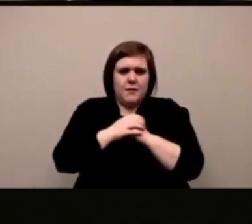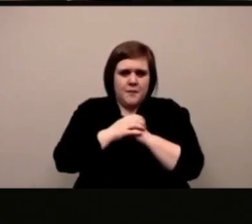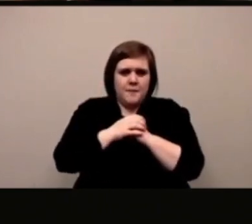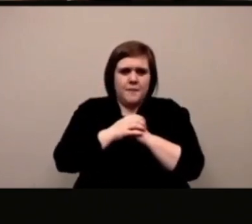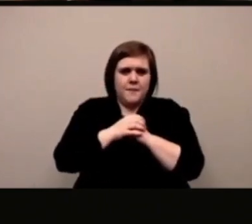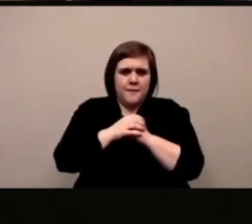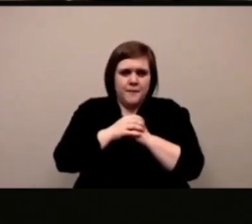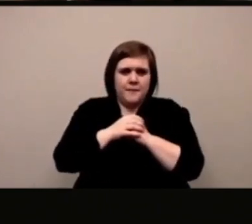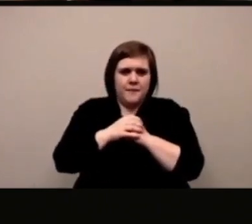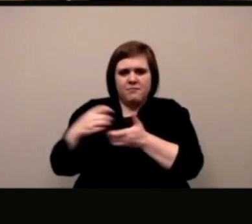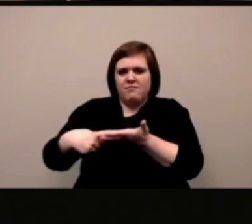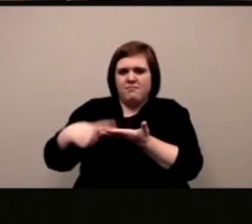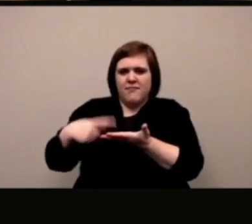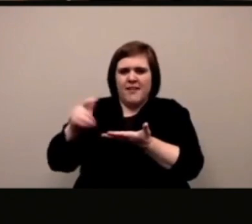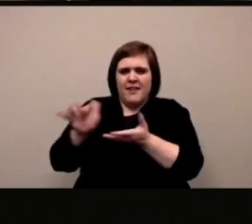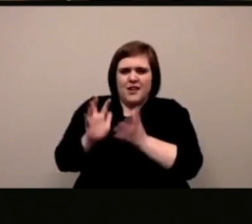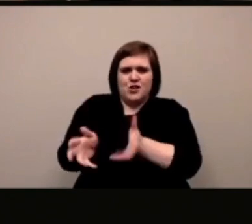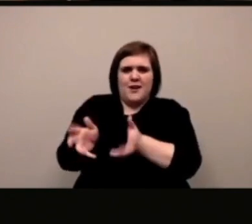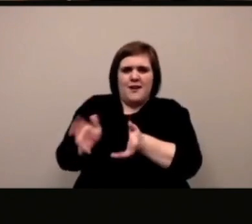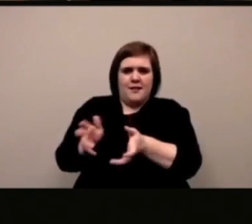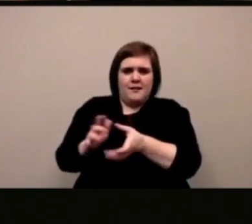Lots of suggestions from the chat.